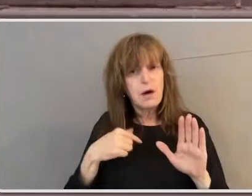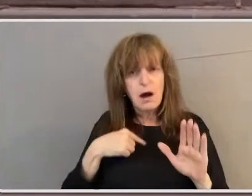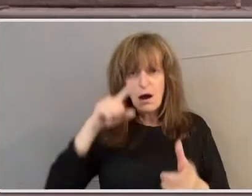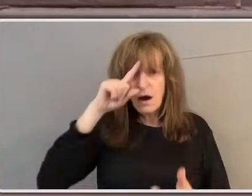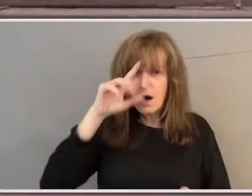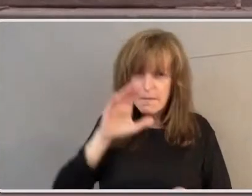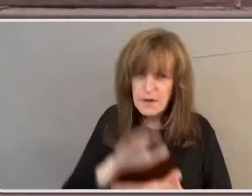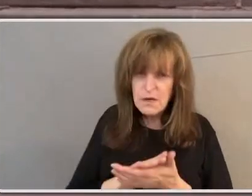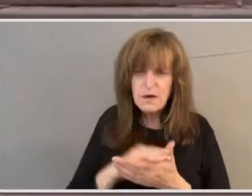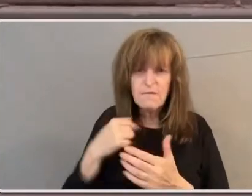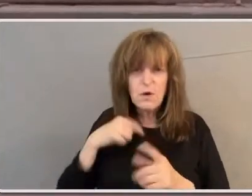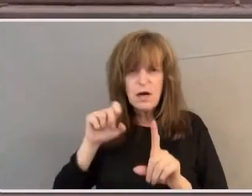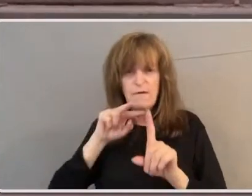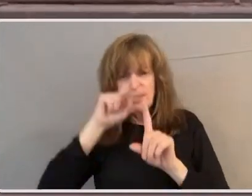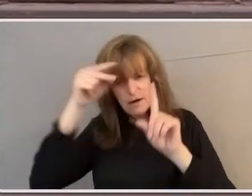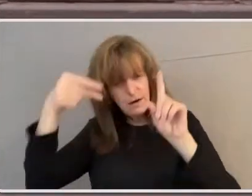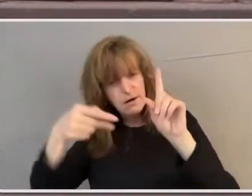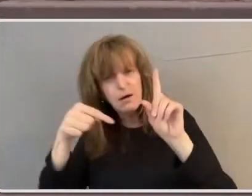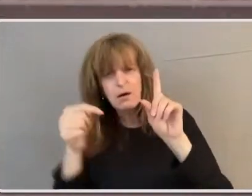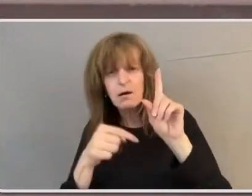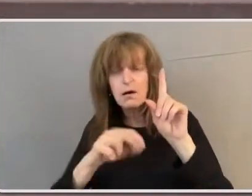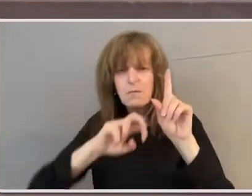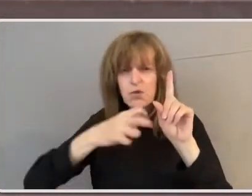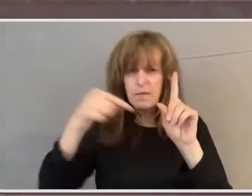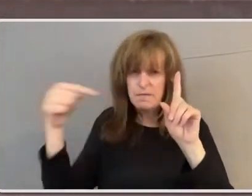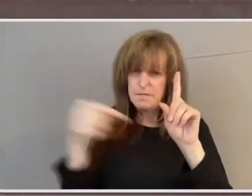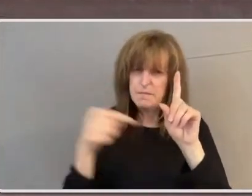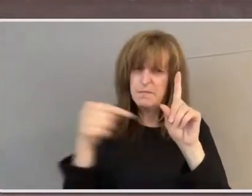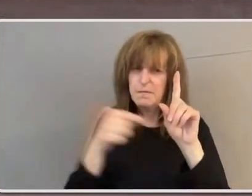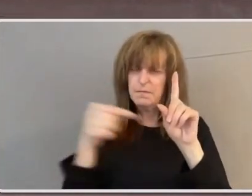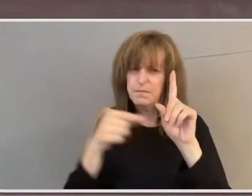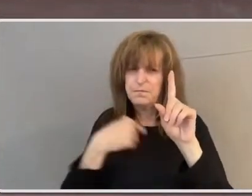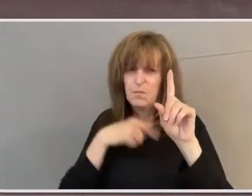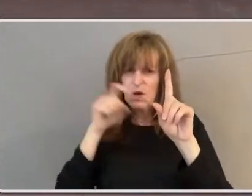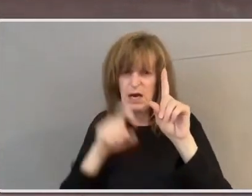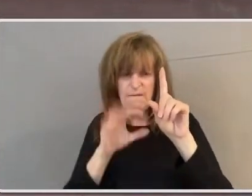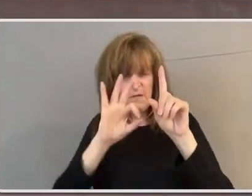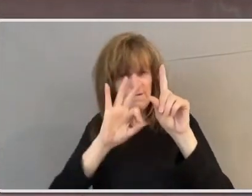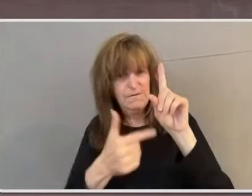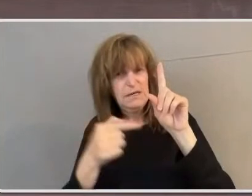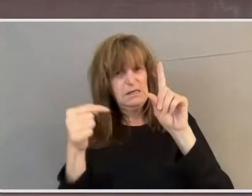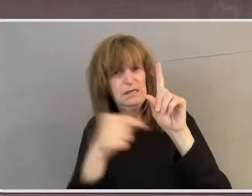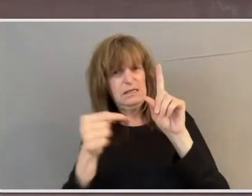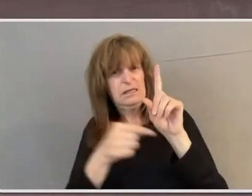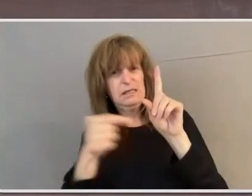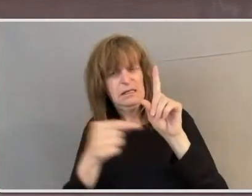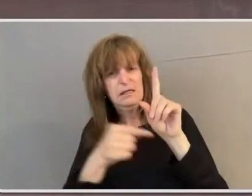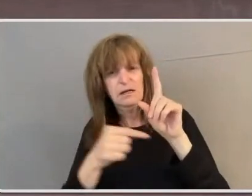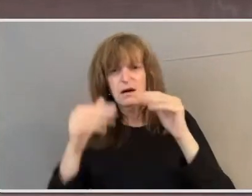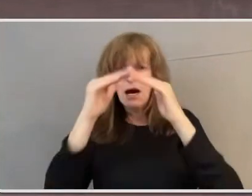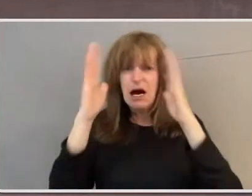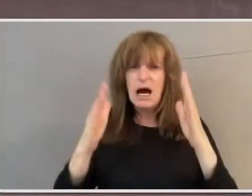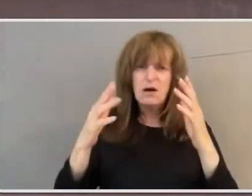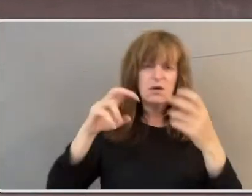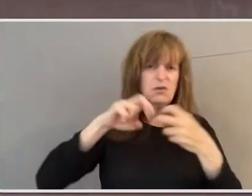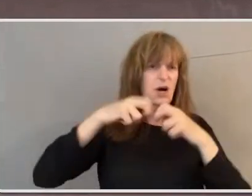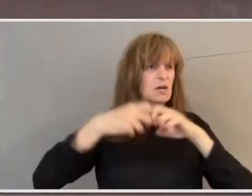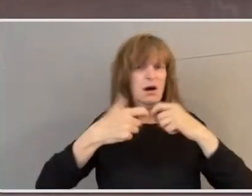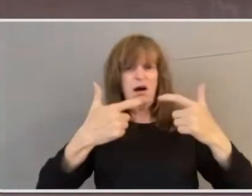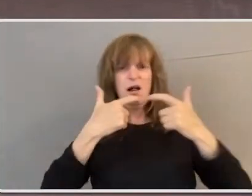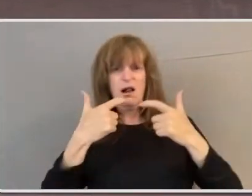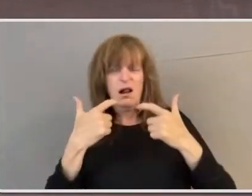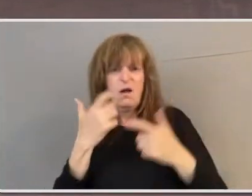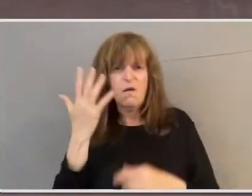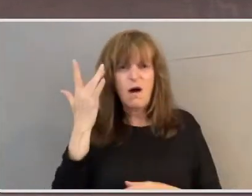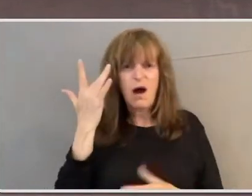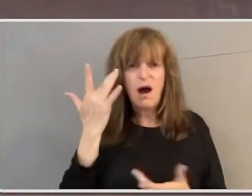cause. And the root cause of the housing crisis is supply. Simply put, we need to build more